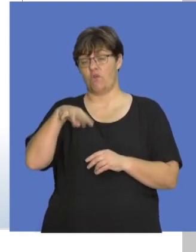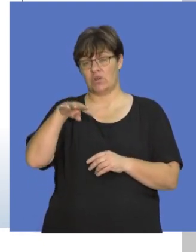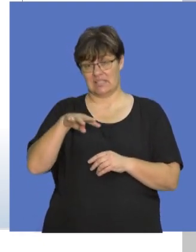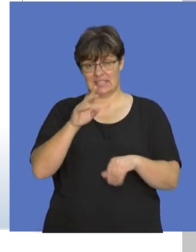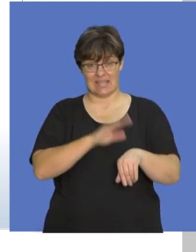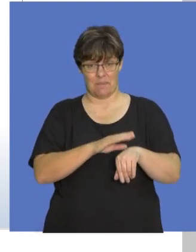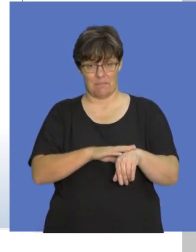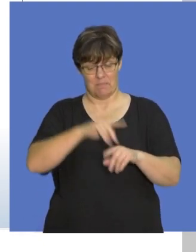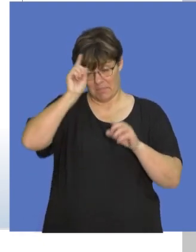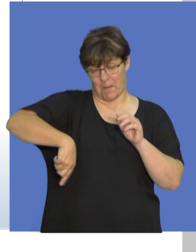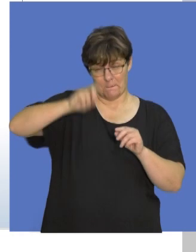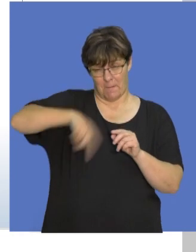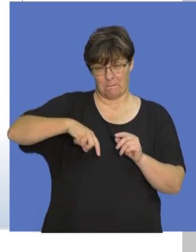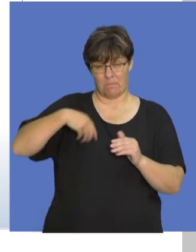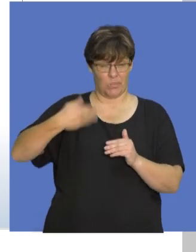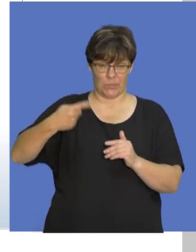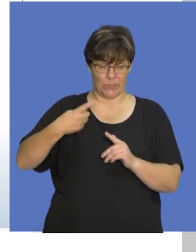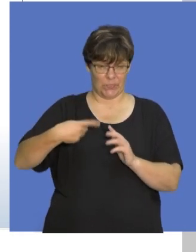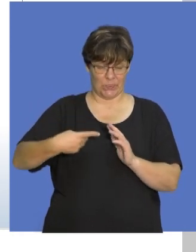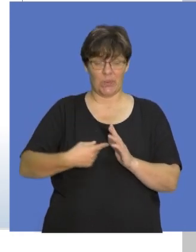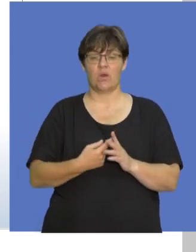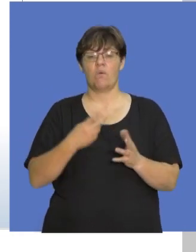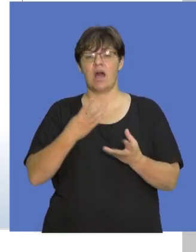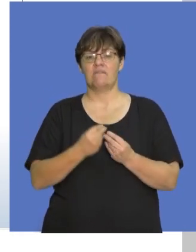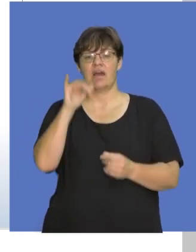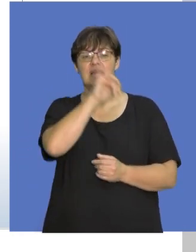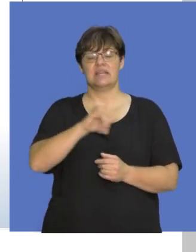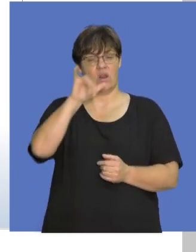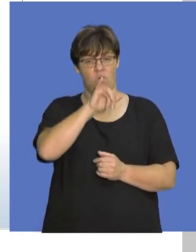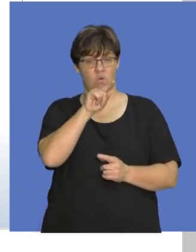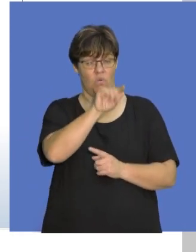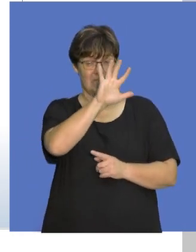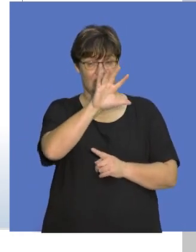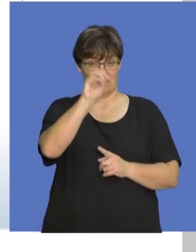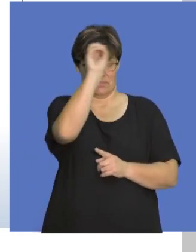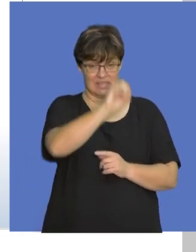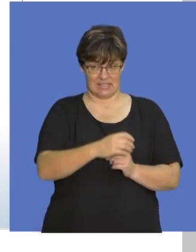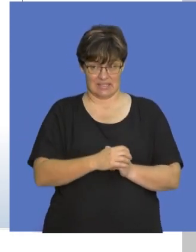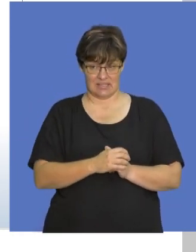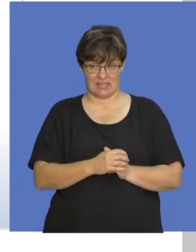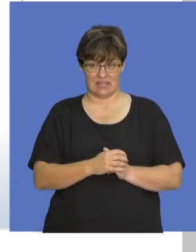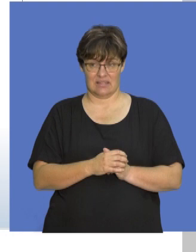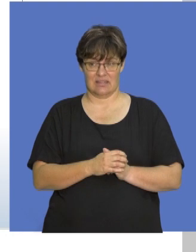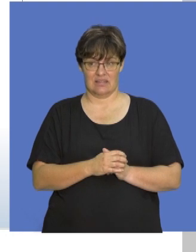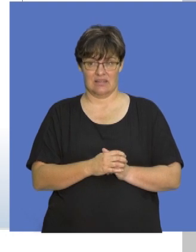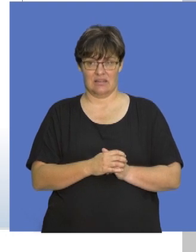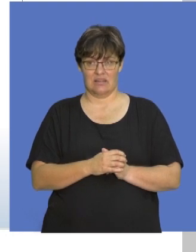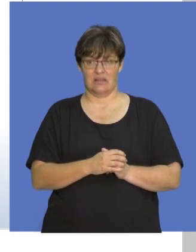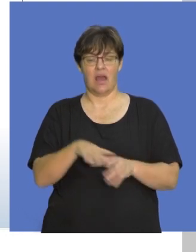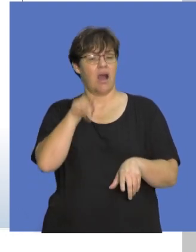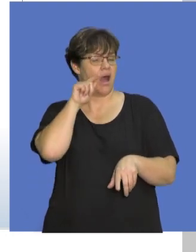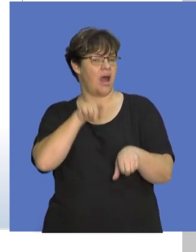and 2 is 14. 14 spins so far. We've got yellow sitting on a 50%